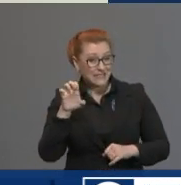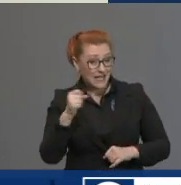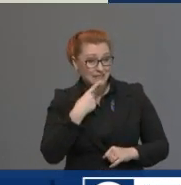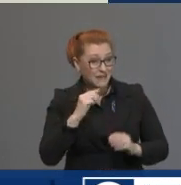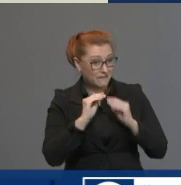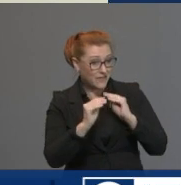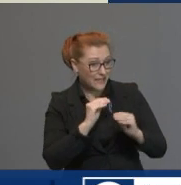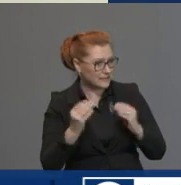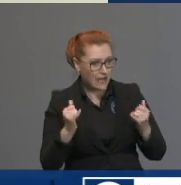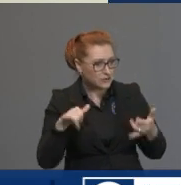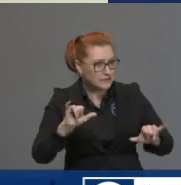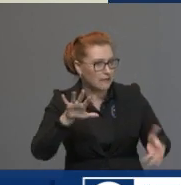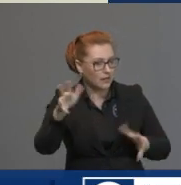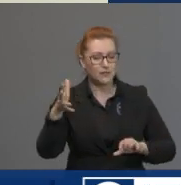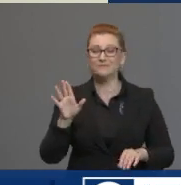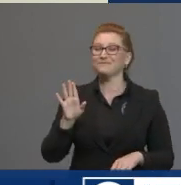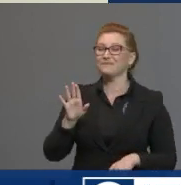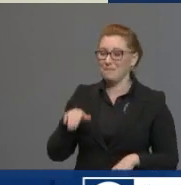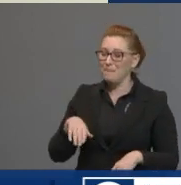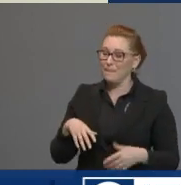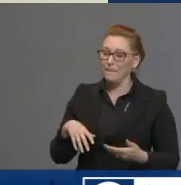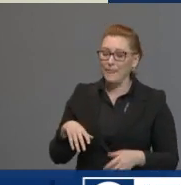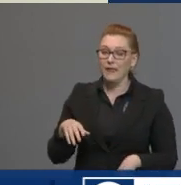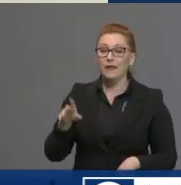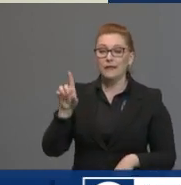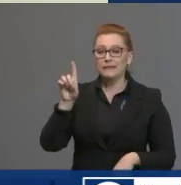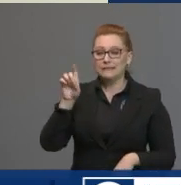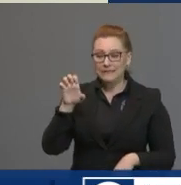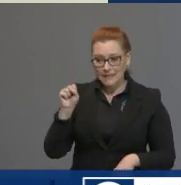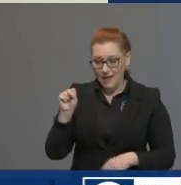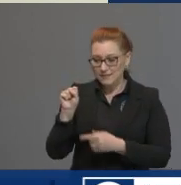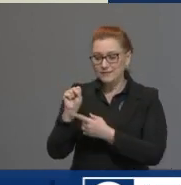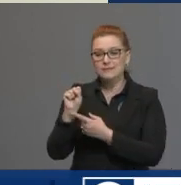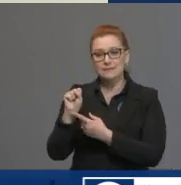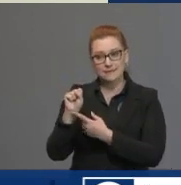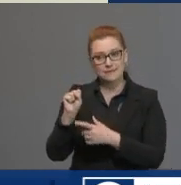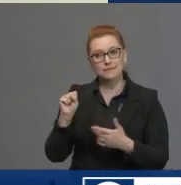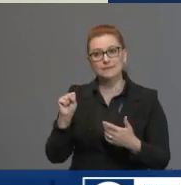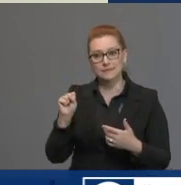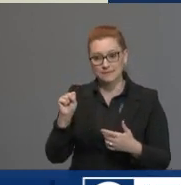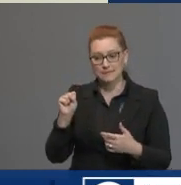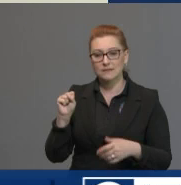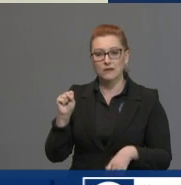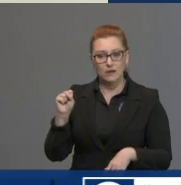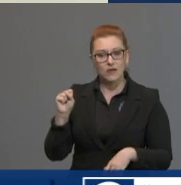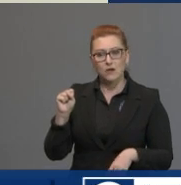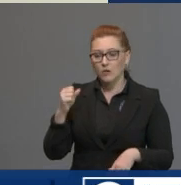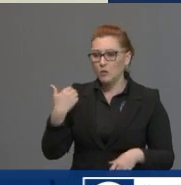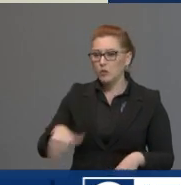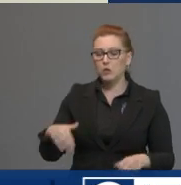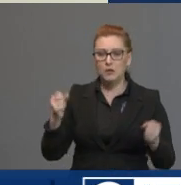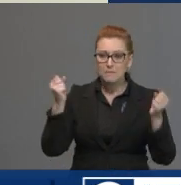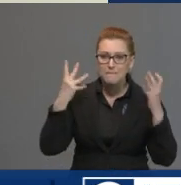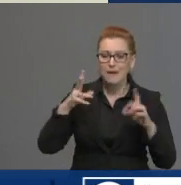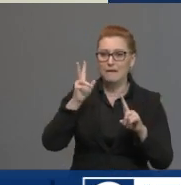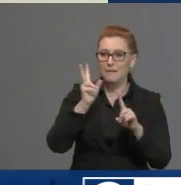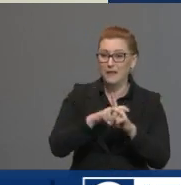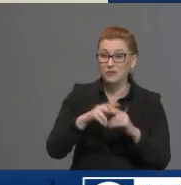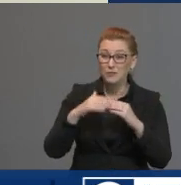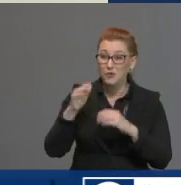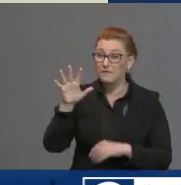Department of Economic Security, and that was in the last few slides that I had there has been a complete crush on the system.